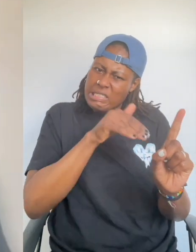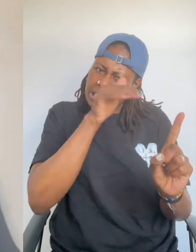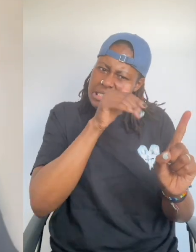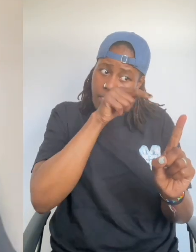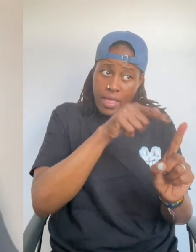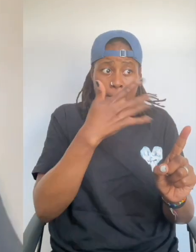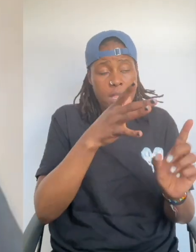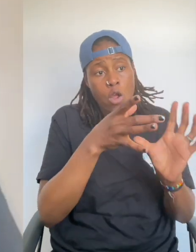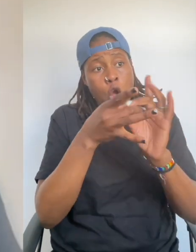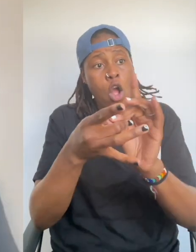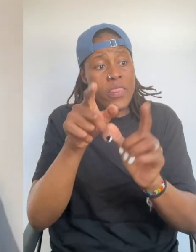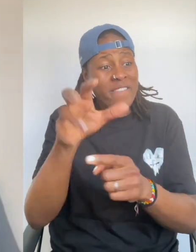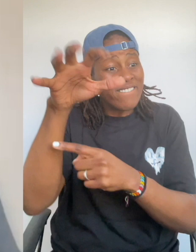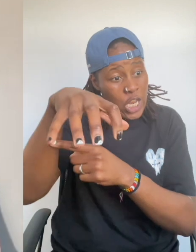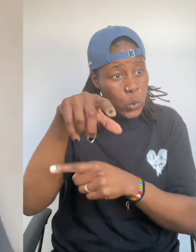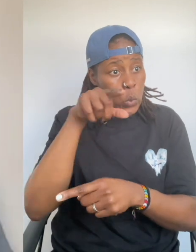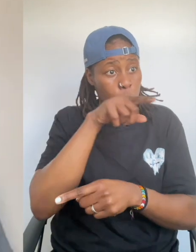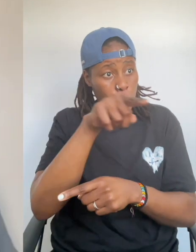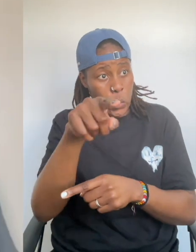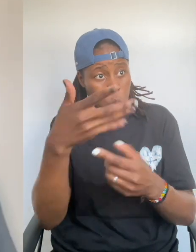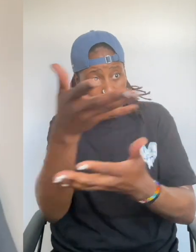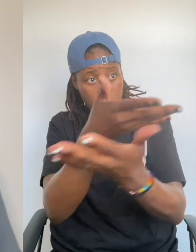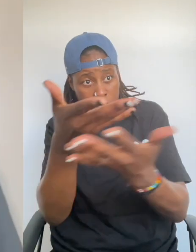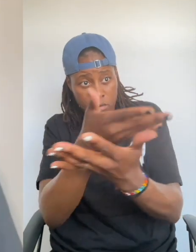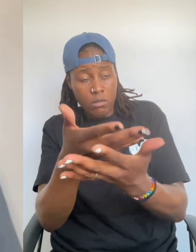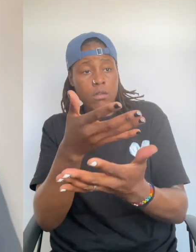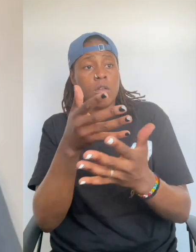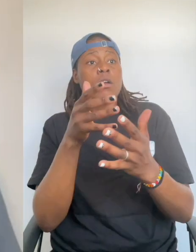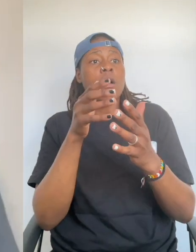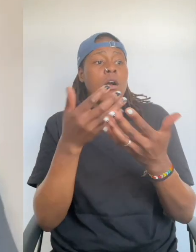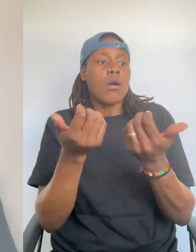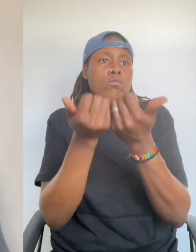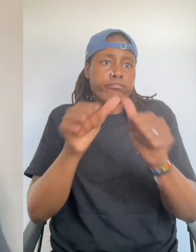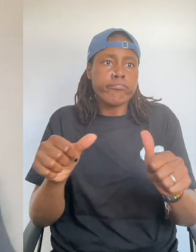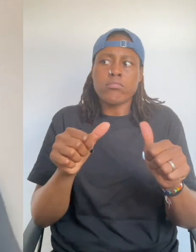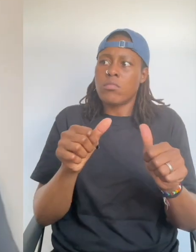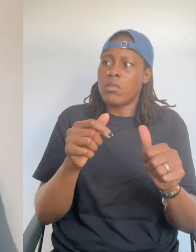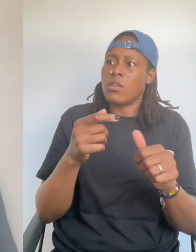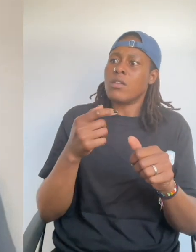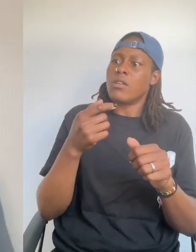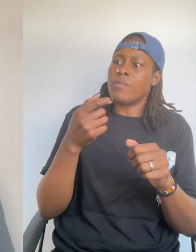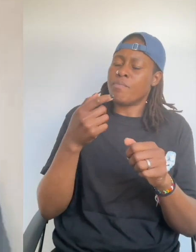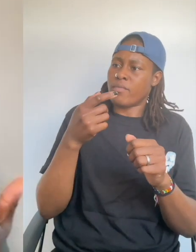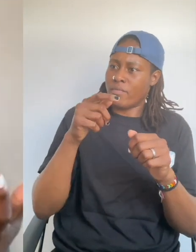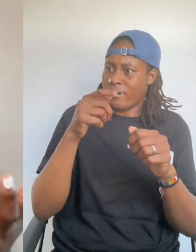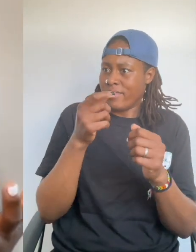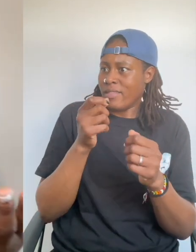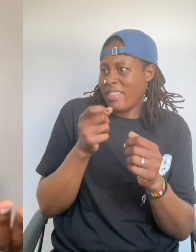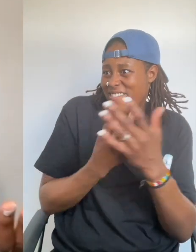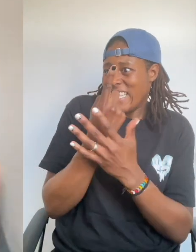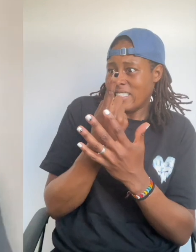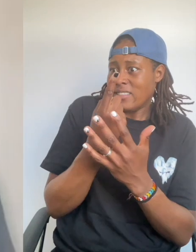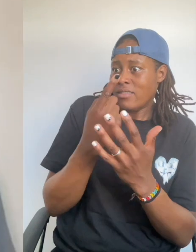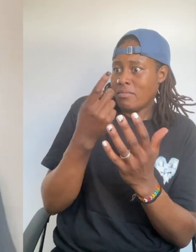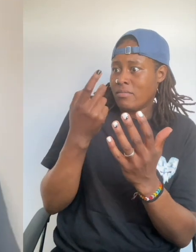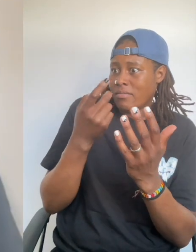were able to get in touch with the venue, and we were able to make it happen. I was booked